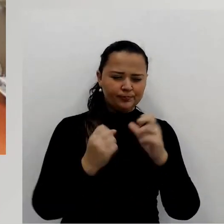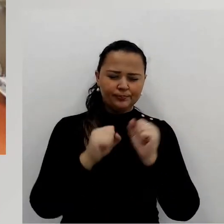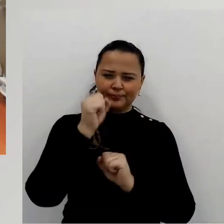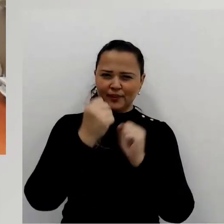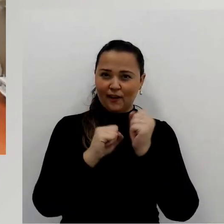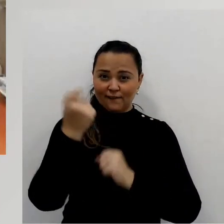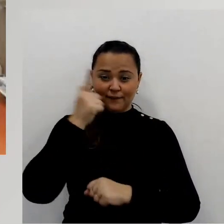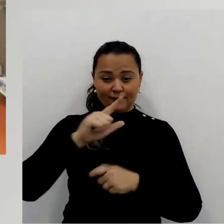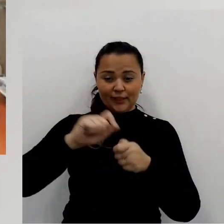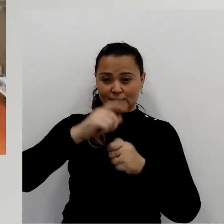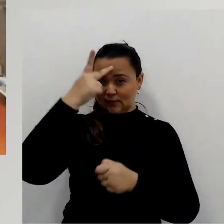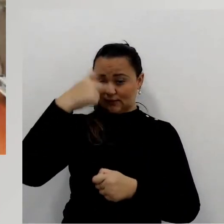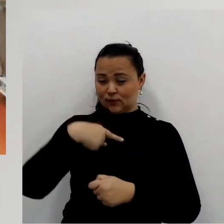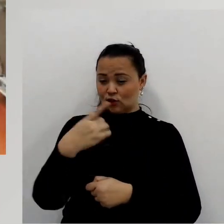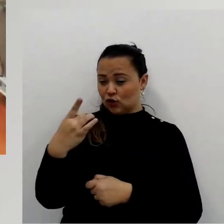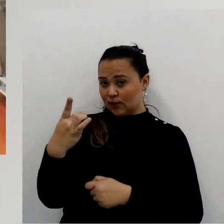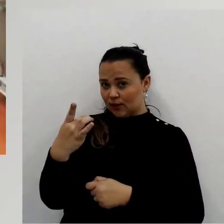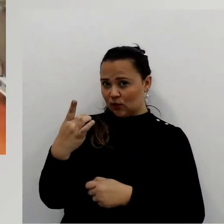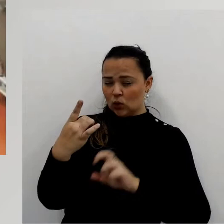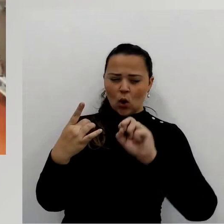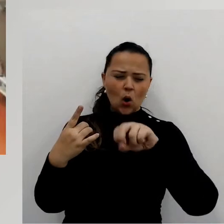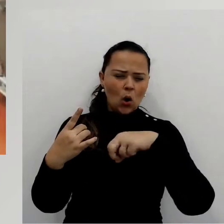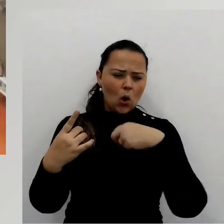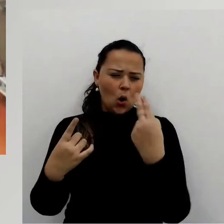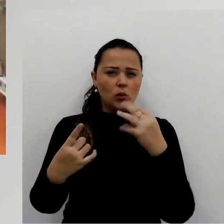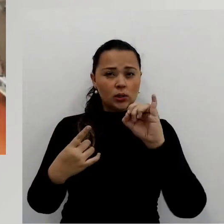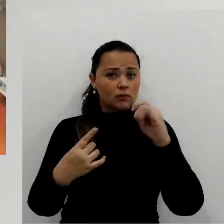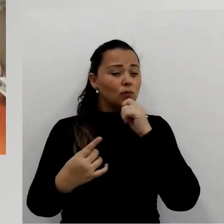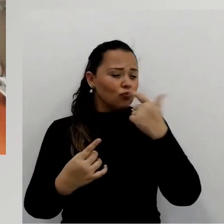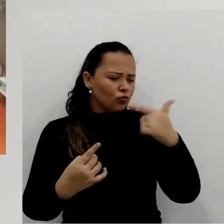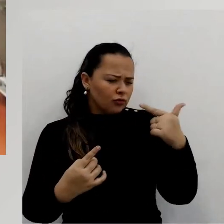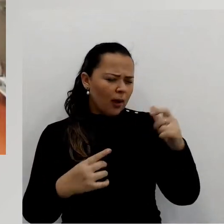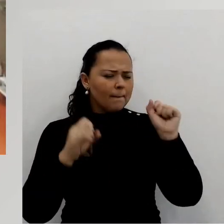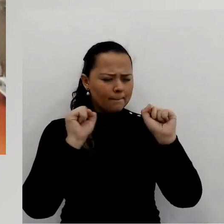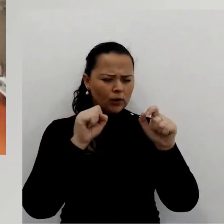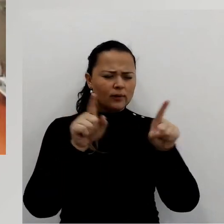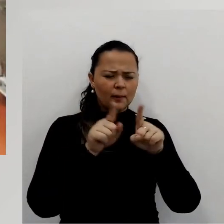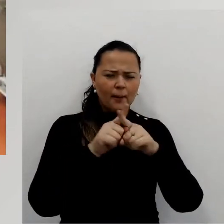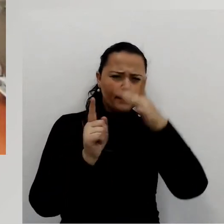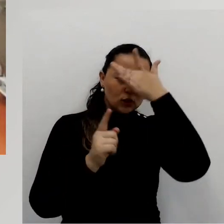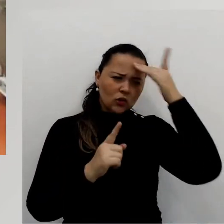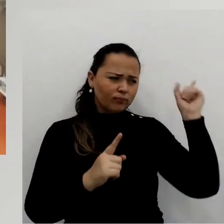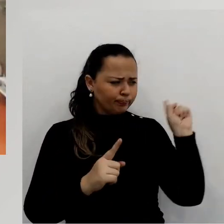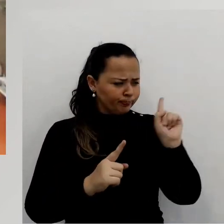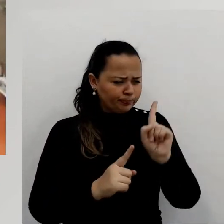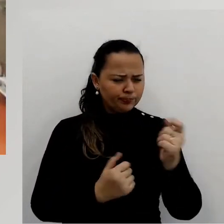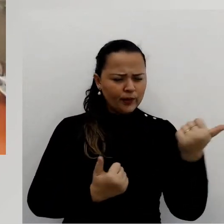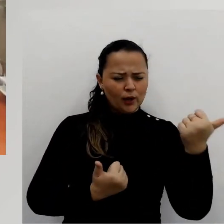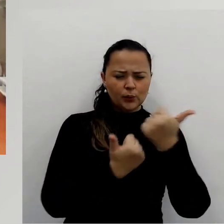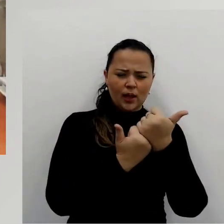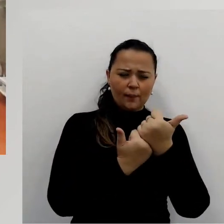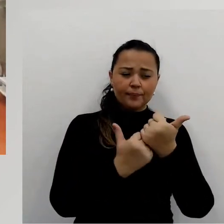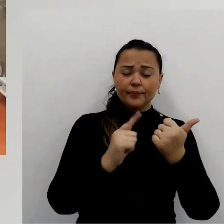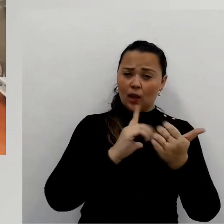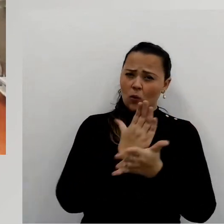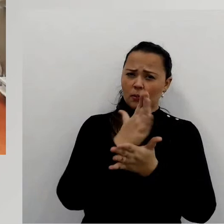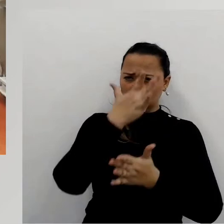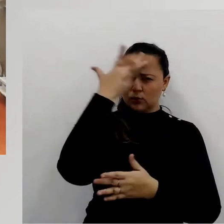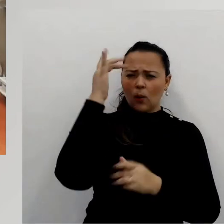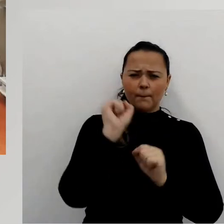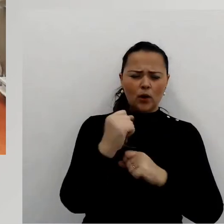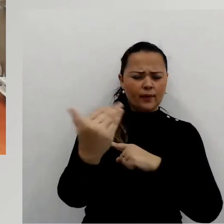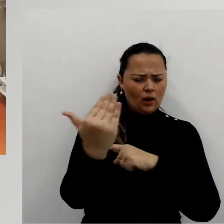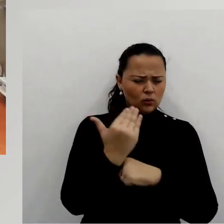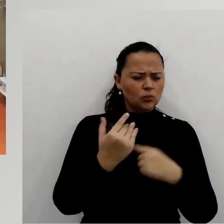or if you don't, you can bring somebody in to help. There are people out there who can actually help you do this. Now, when I